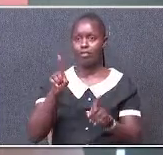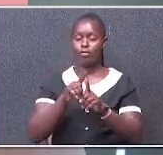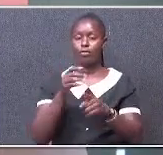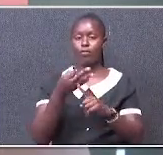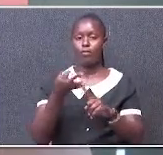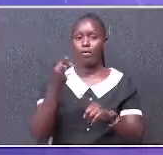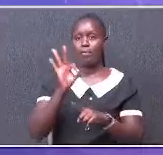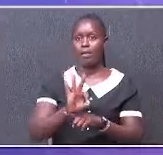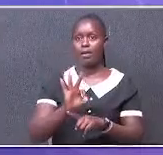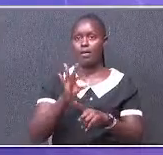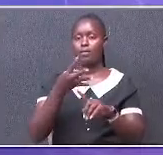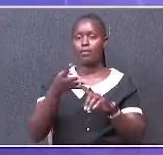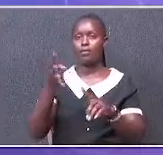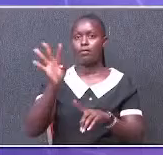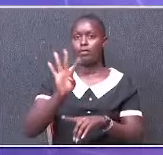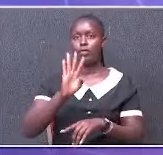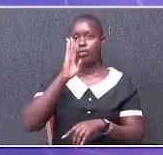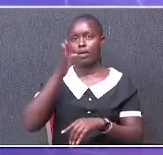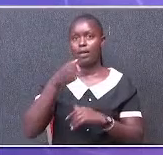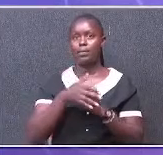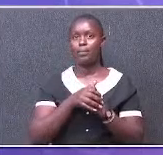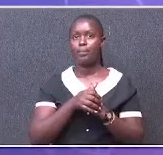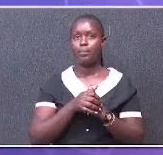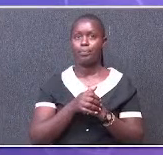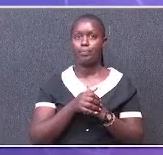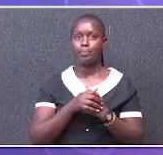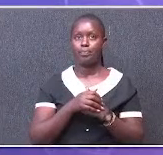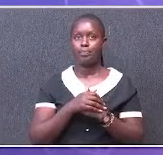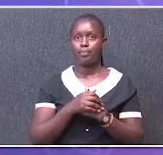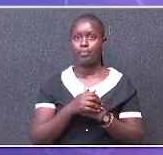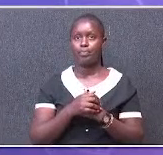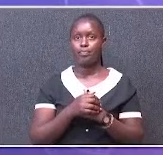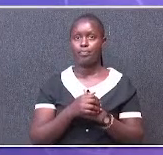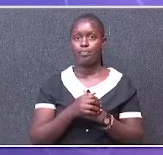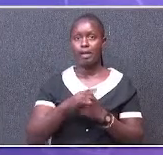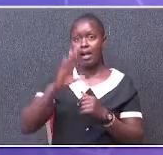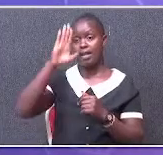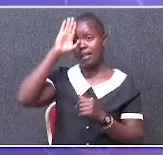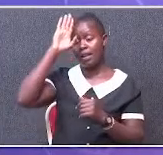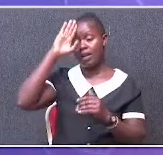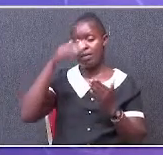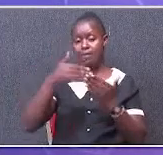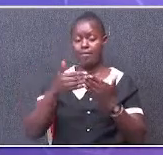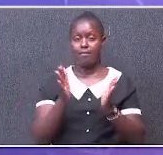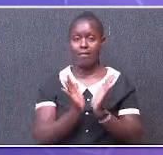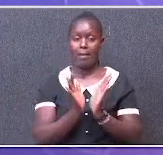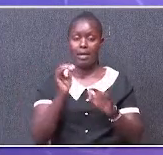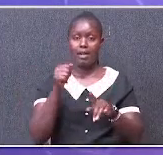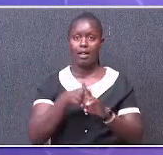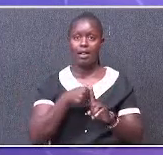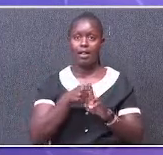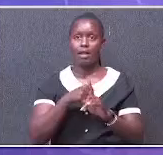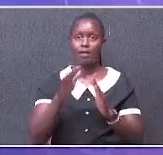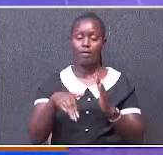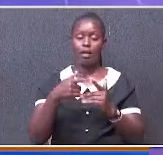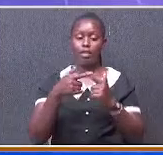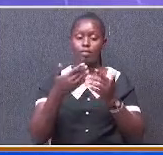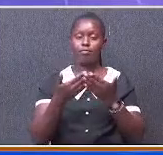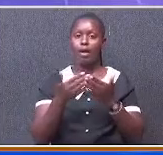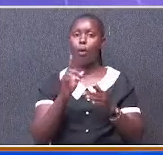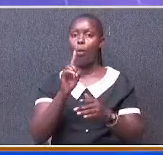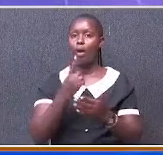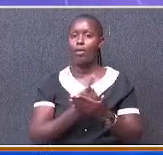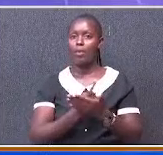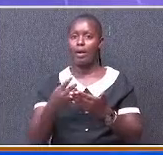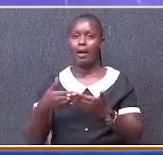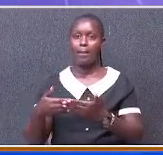3 anaenda form 4. And the family in Shamata, Nyandarua County, is pleading for justice after they lost their one-week-old baby due to